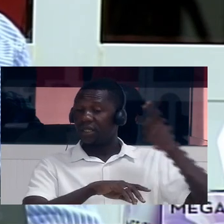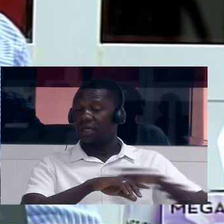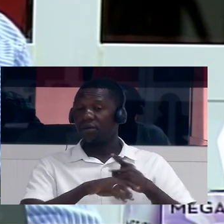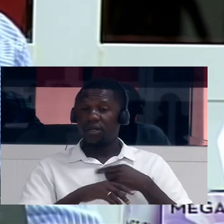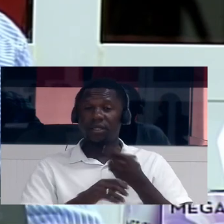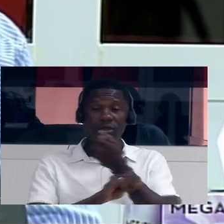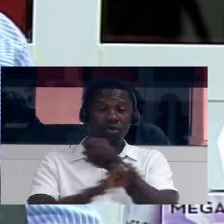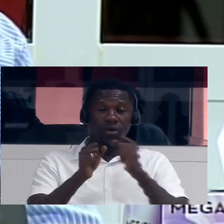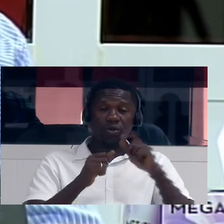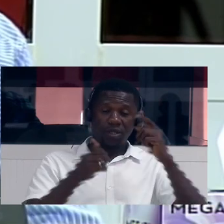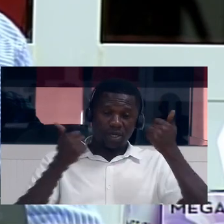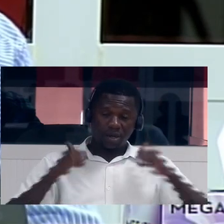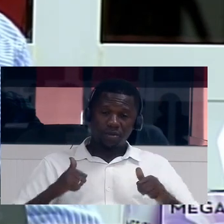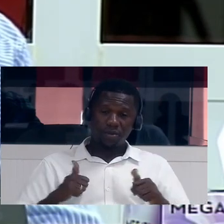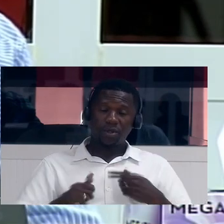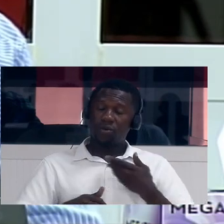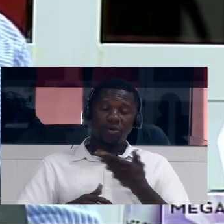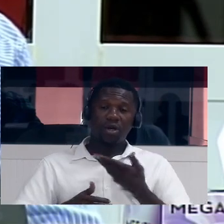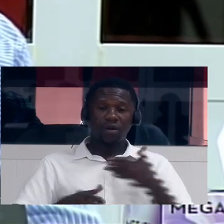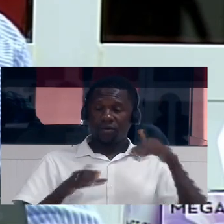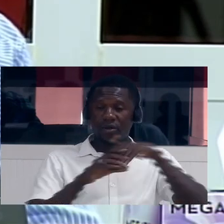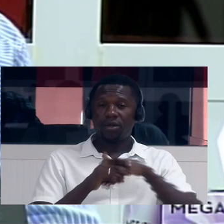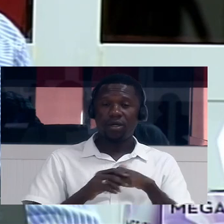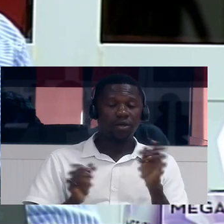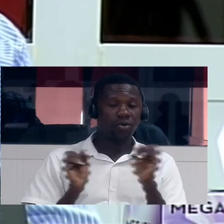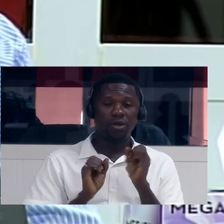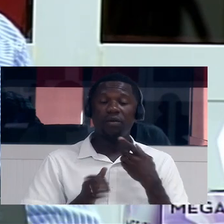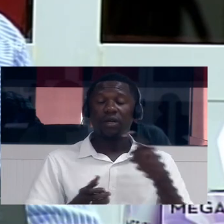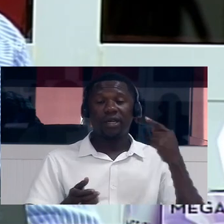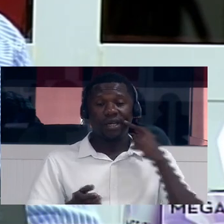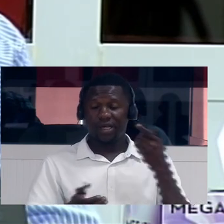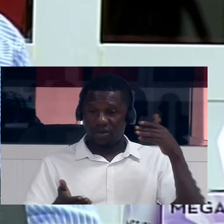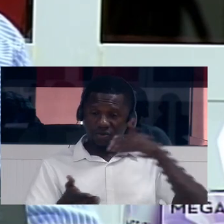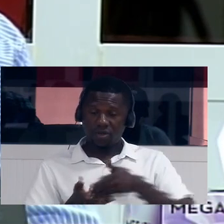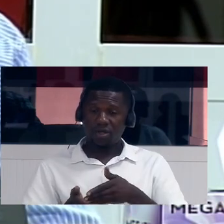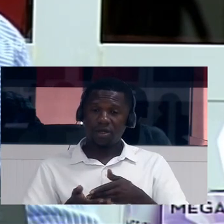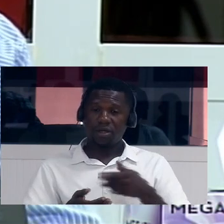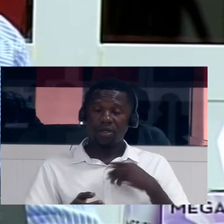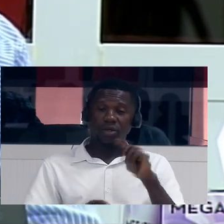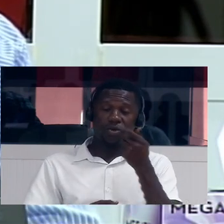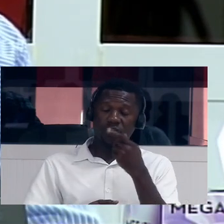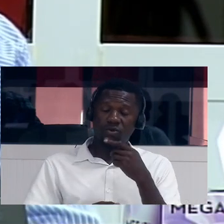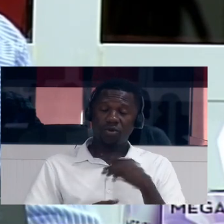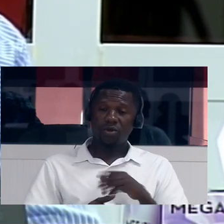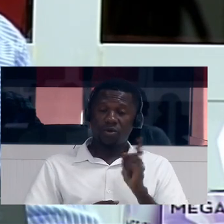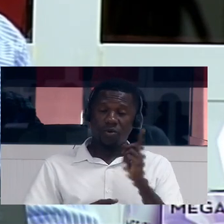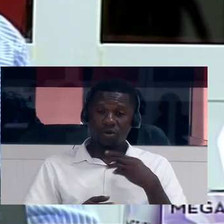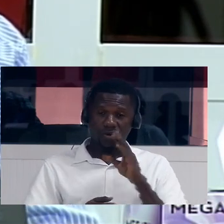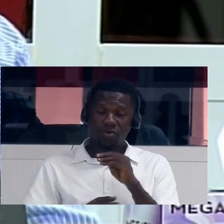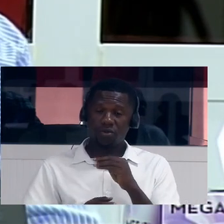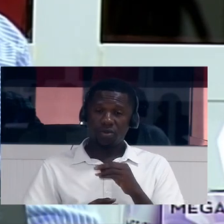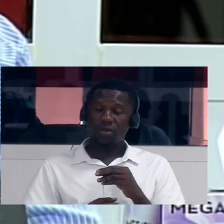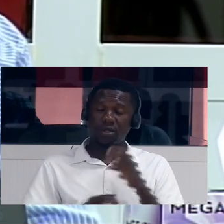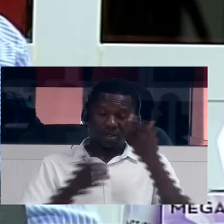happened, I would not have got involved at all. If it were a day like today in this new dispensation, you know what I would have done, Council? I would have resigned